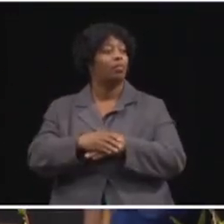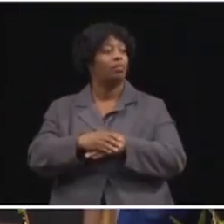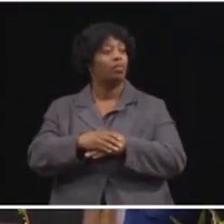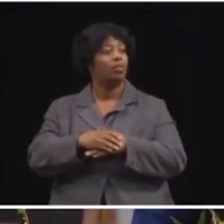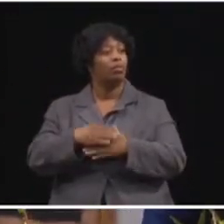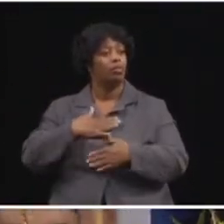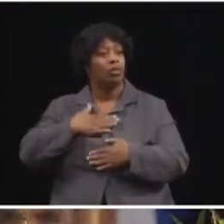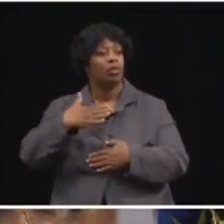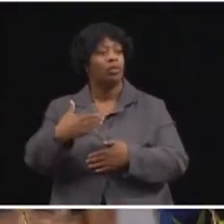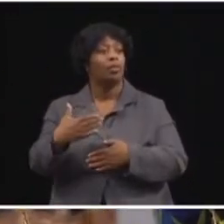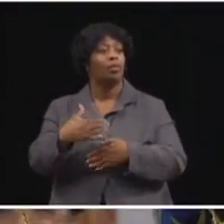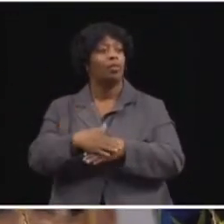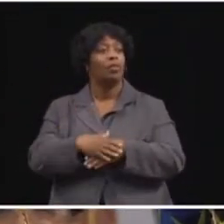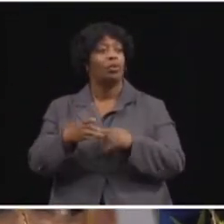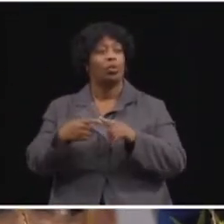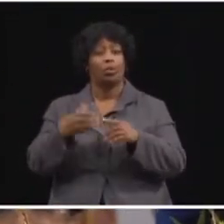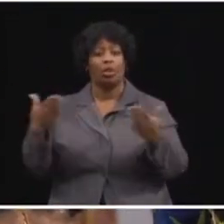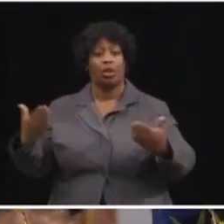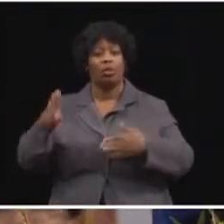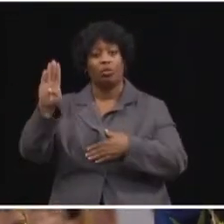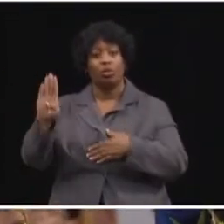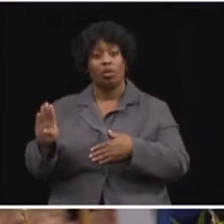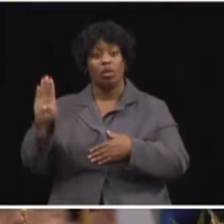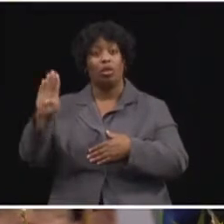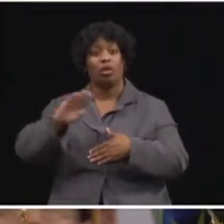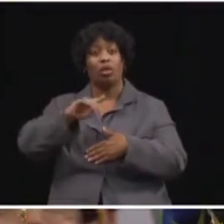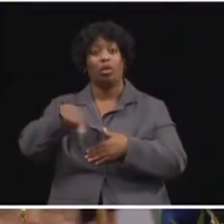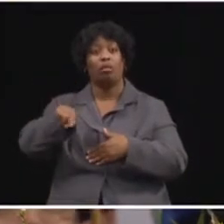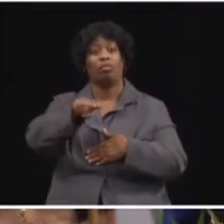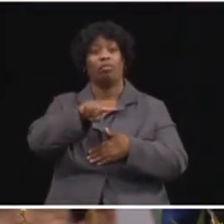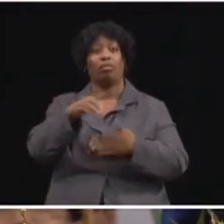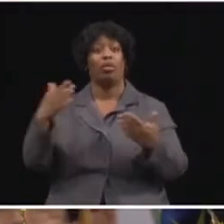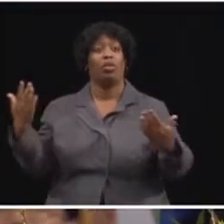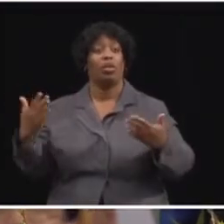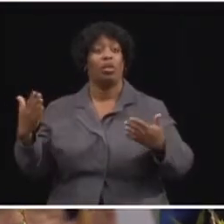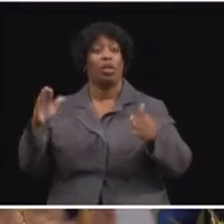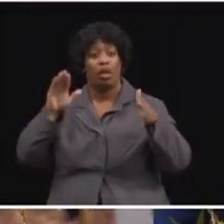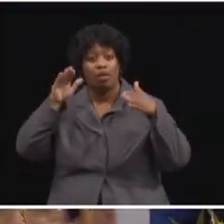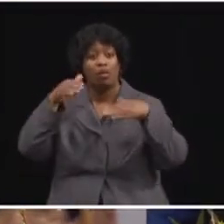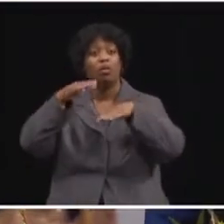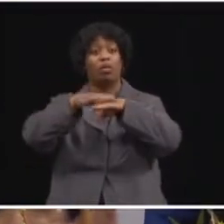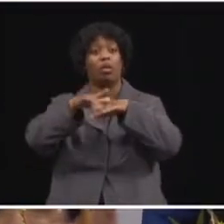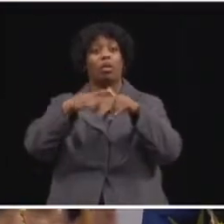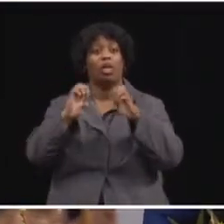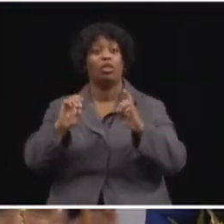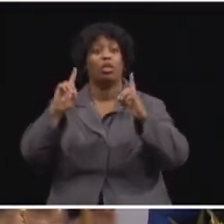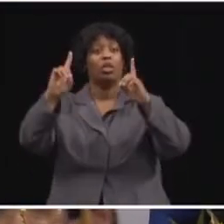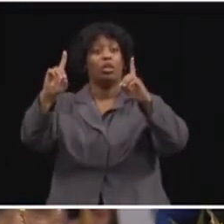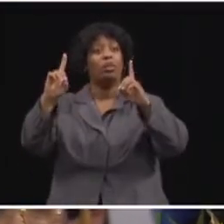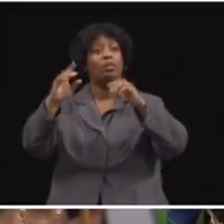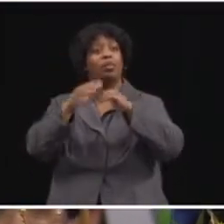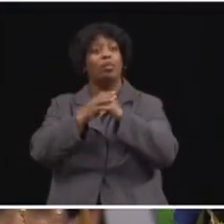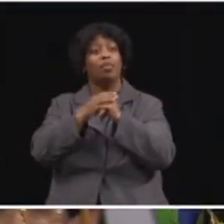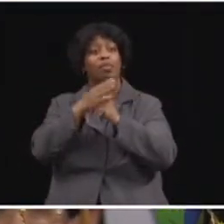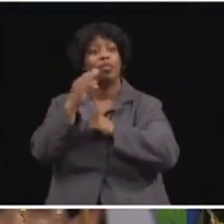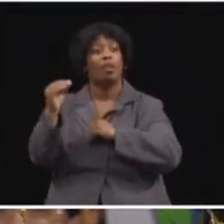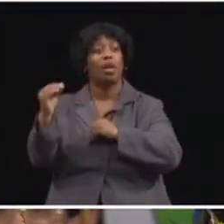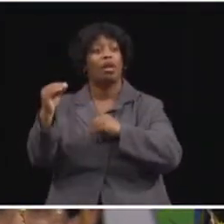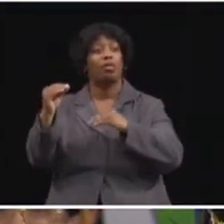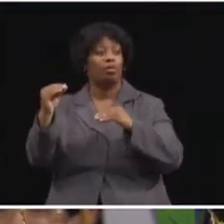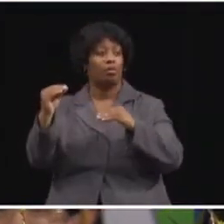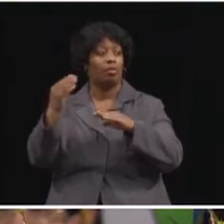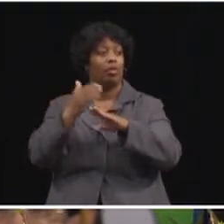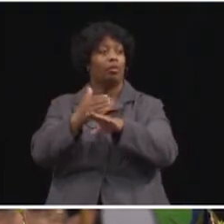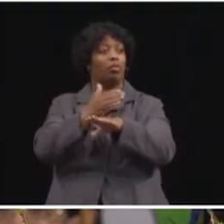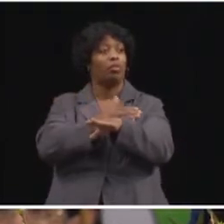commitment to this borough and to all of us, and he is focused on the education and the improvement of the lives